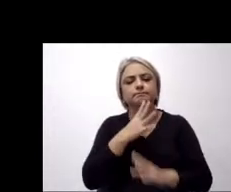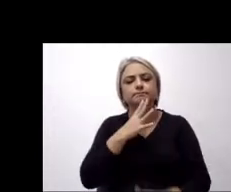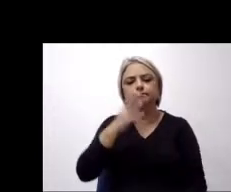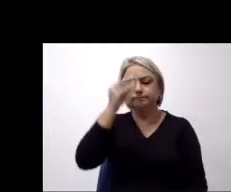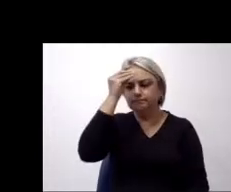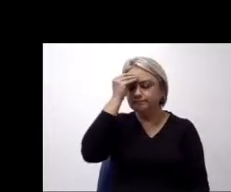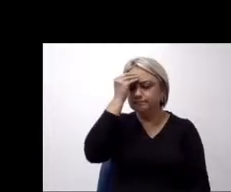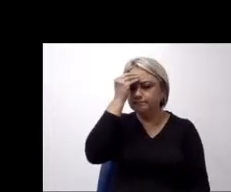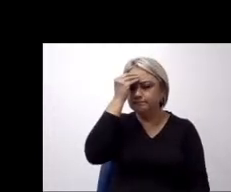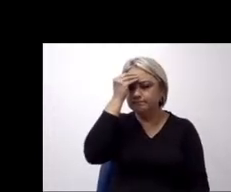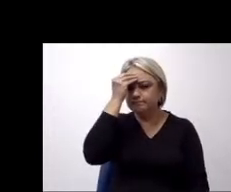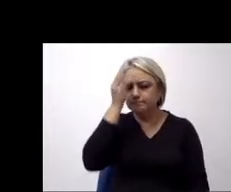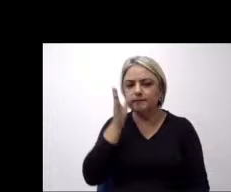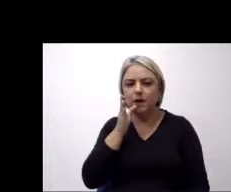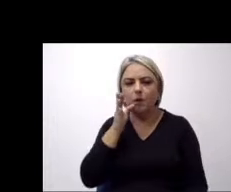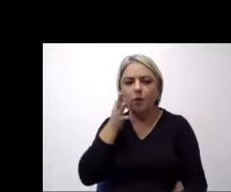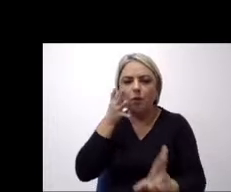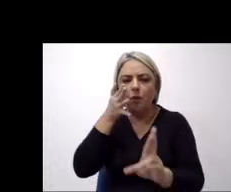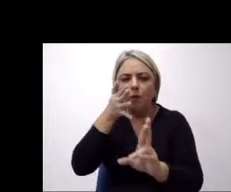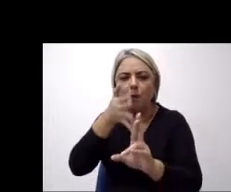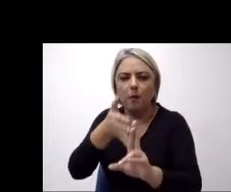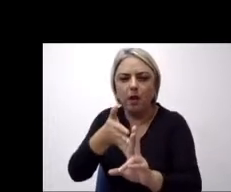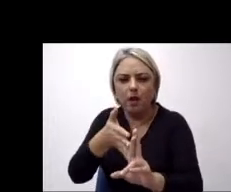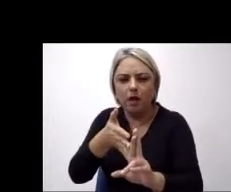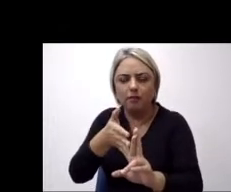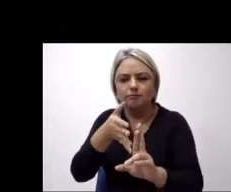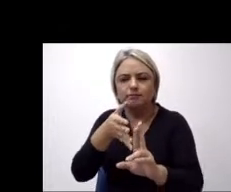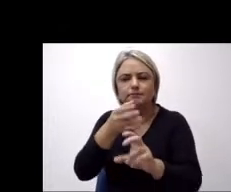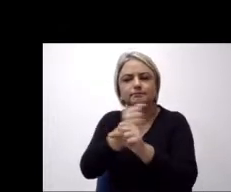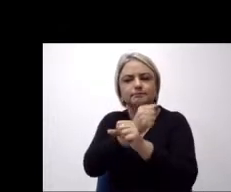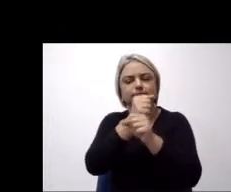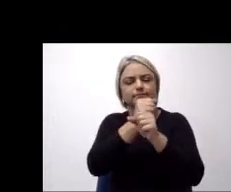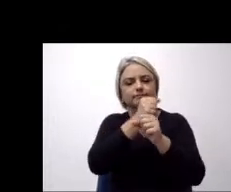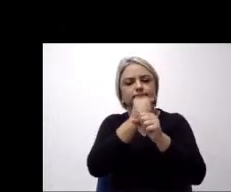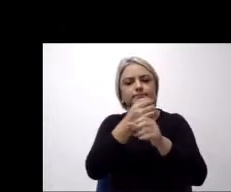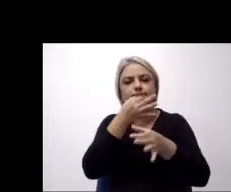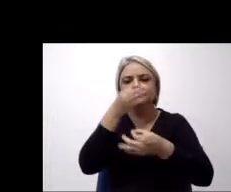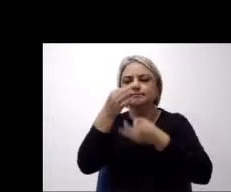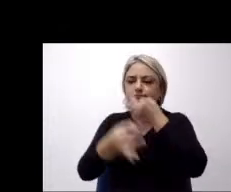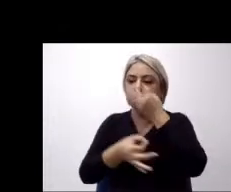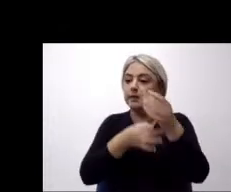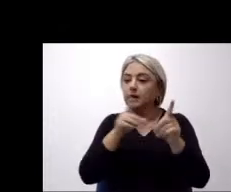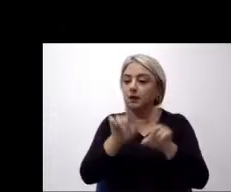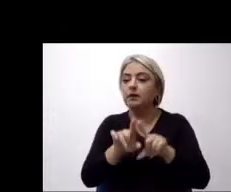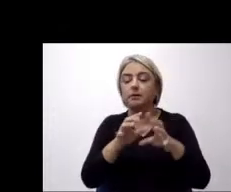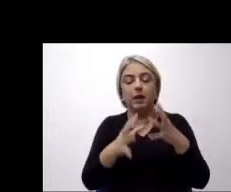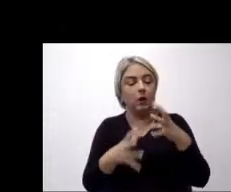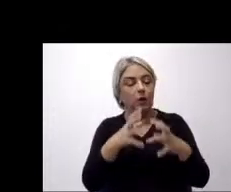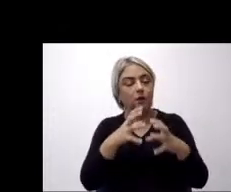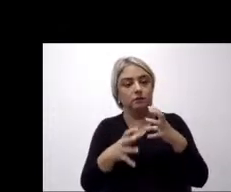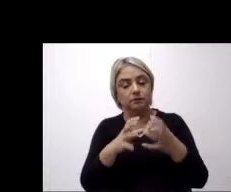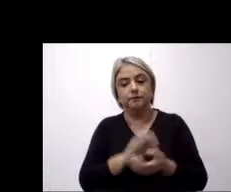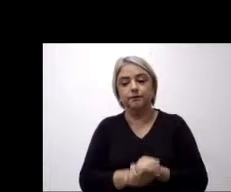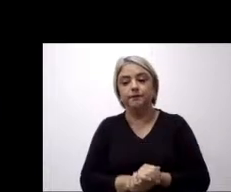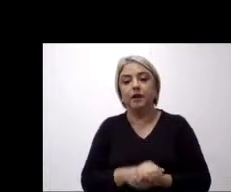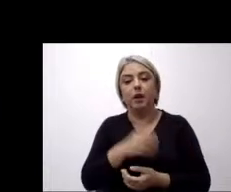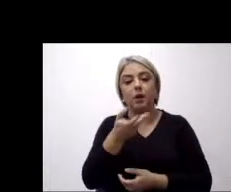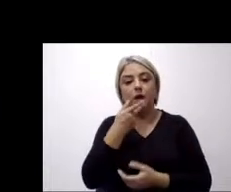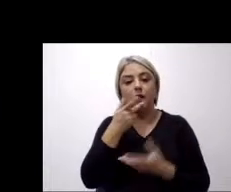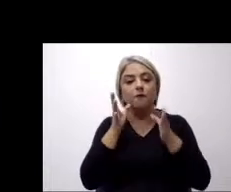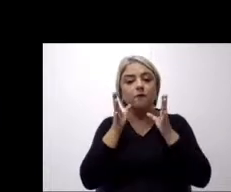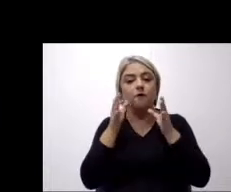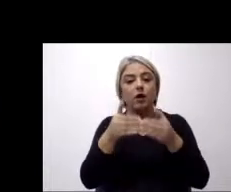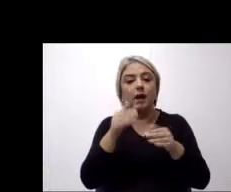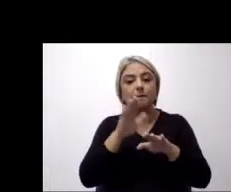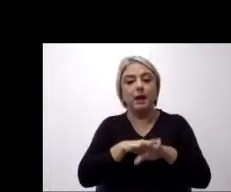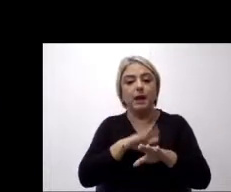building of agreement, and the building of conflict. I also not time to develop. What I want to focus more is